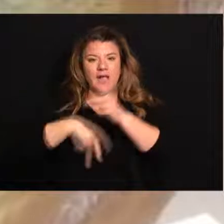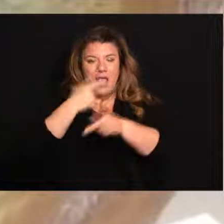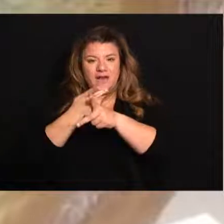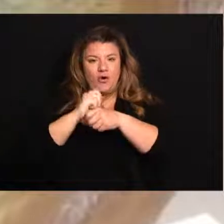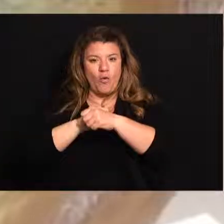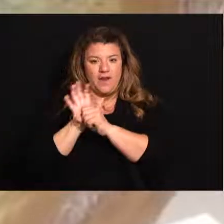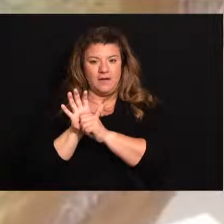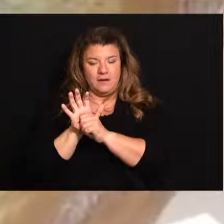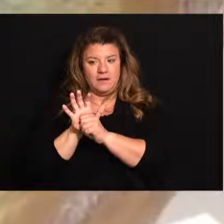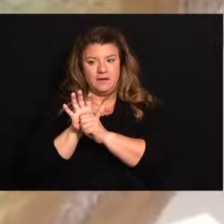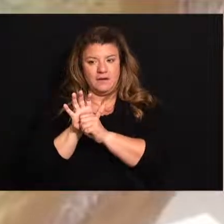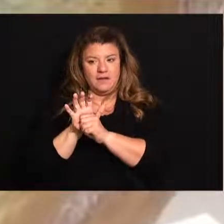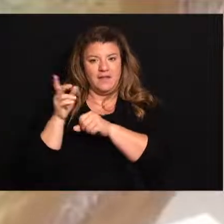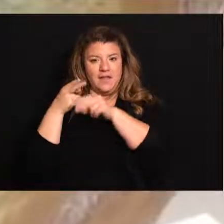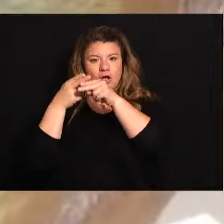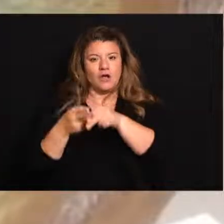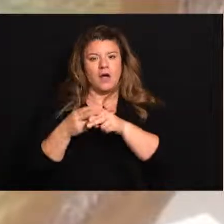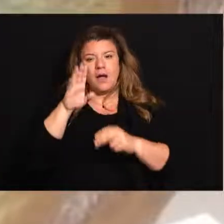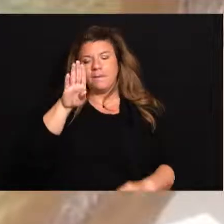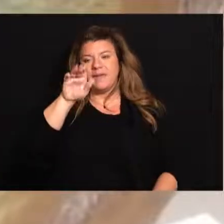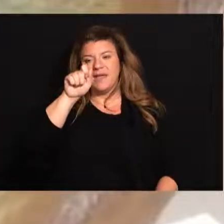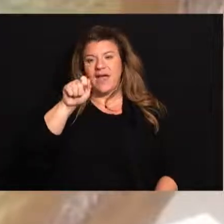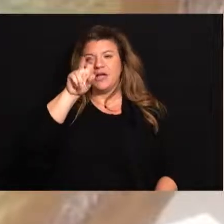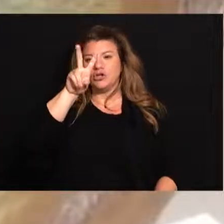COVID, the so-called